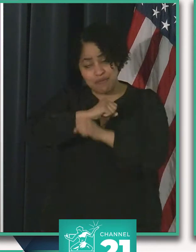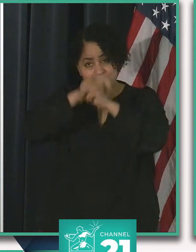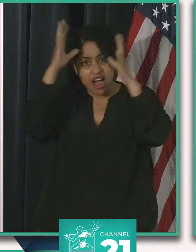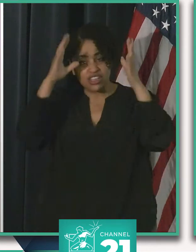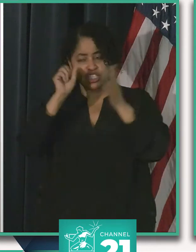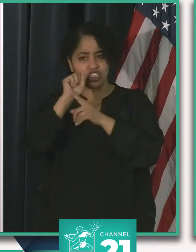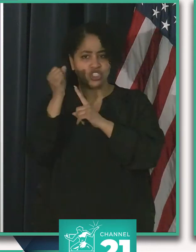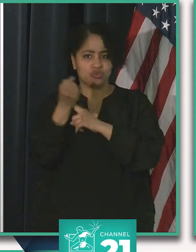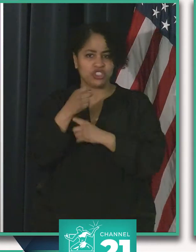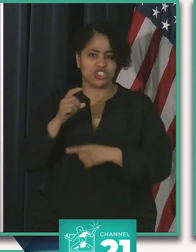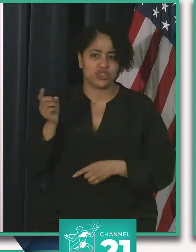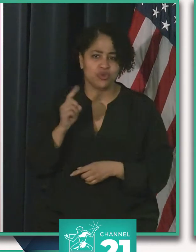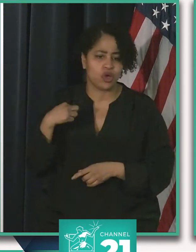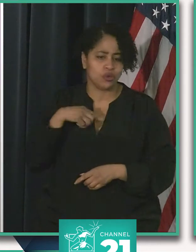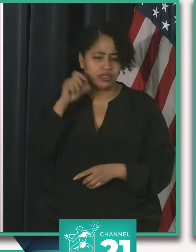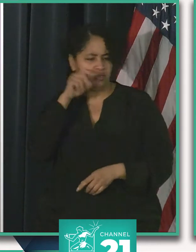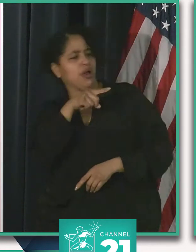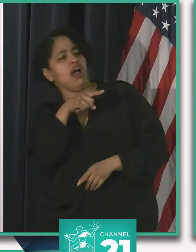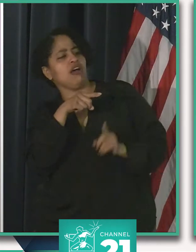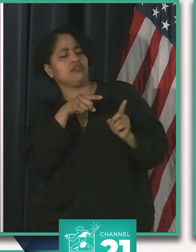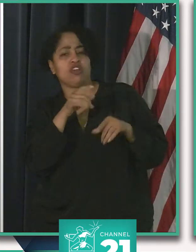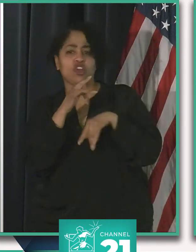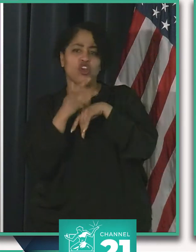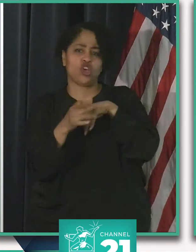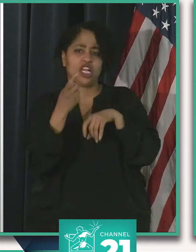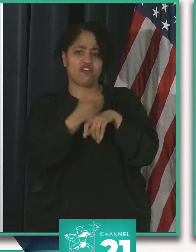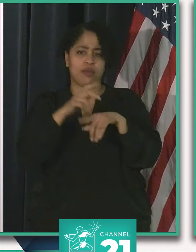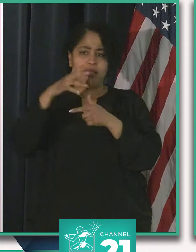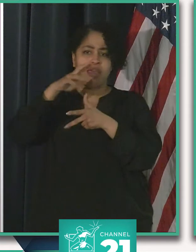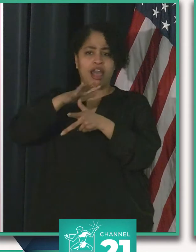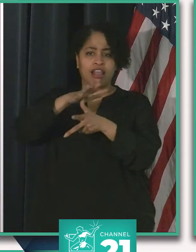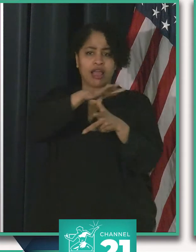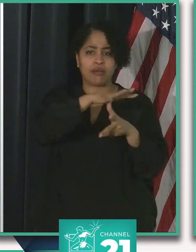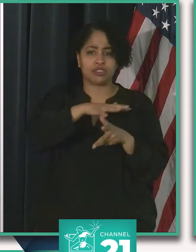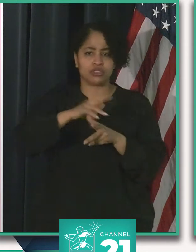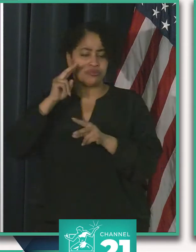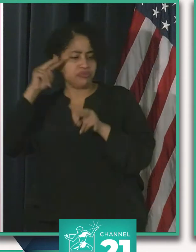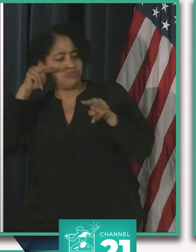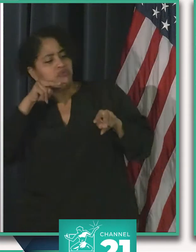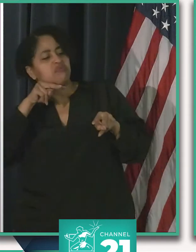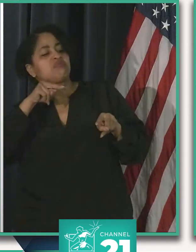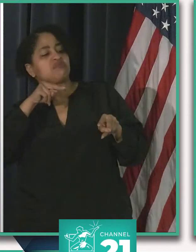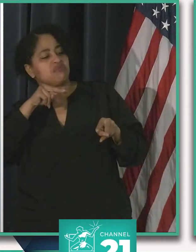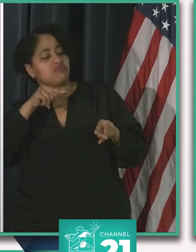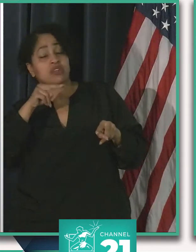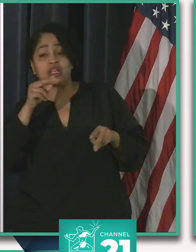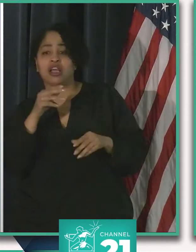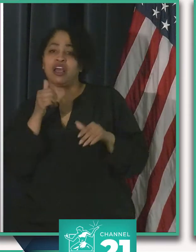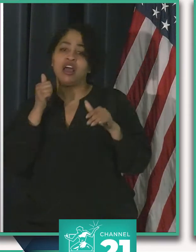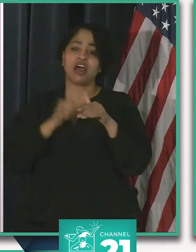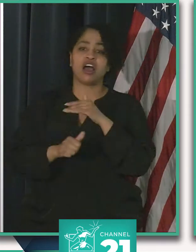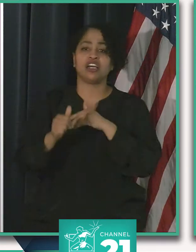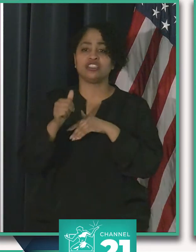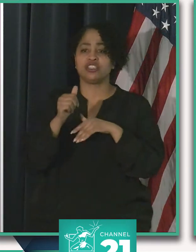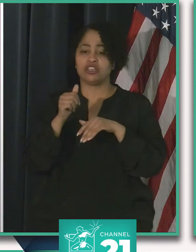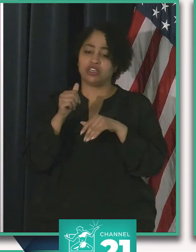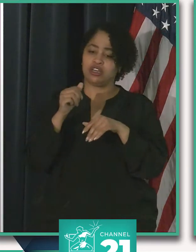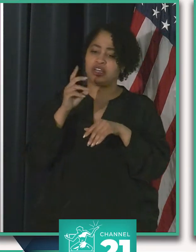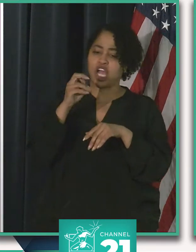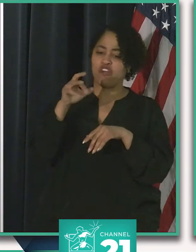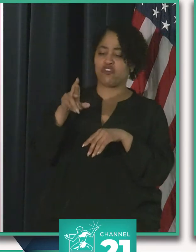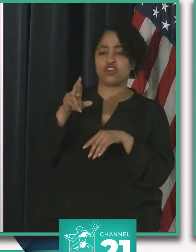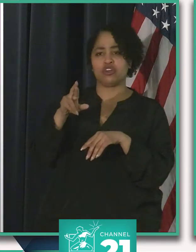situation where we spot this early from the helicopters, we slip the undercover vehicles into the middle of